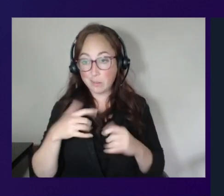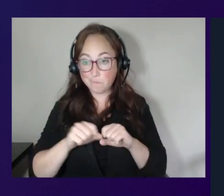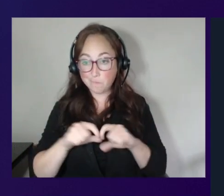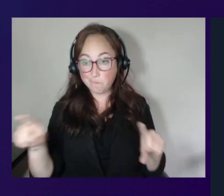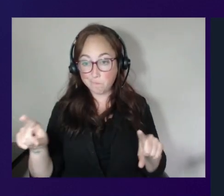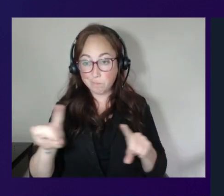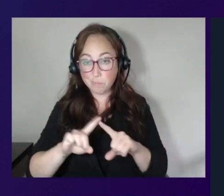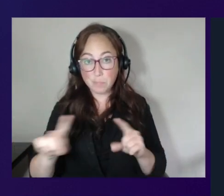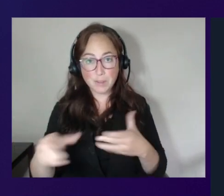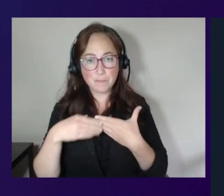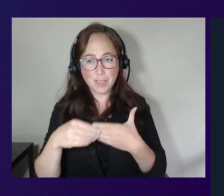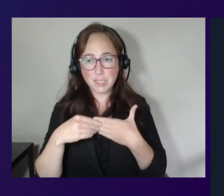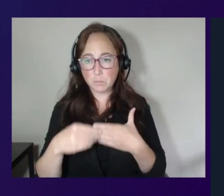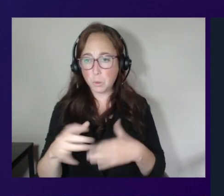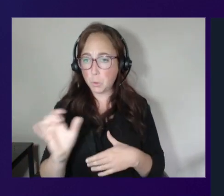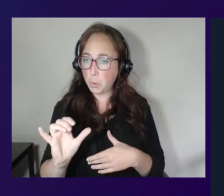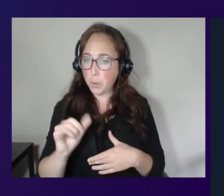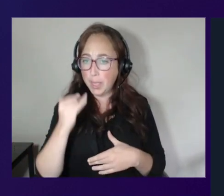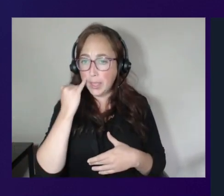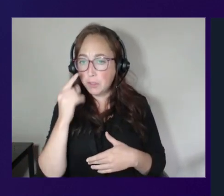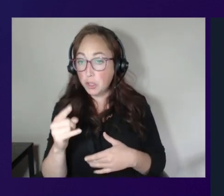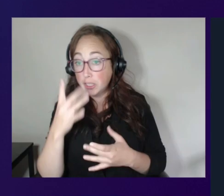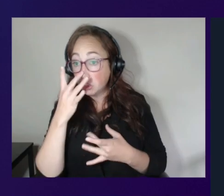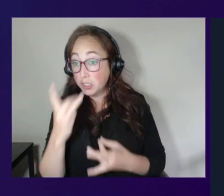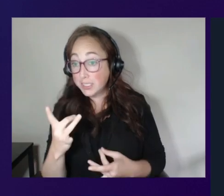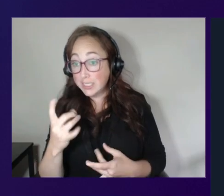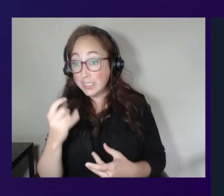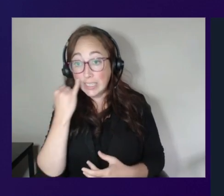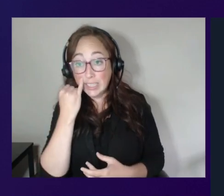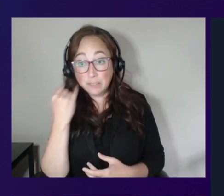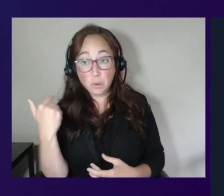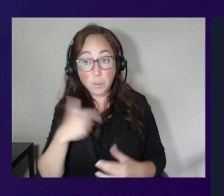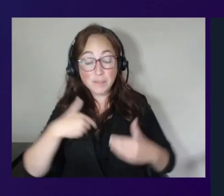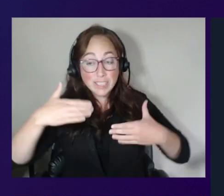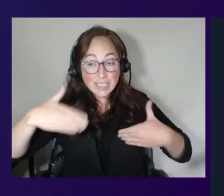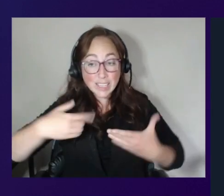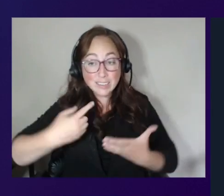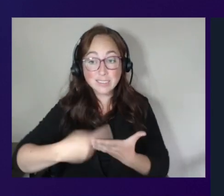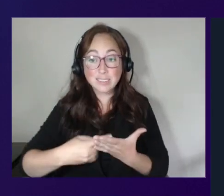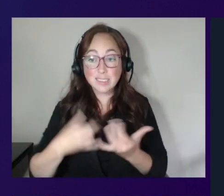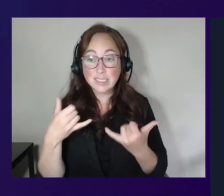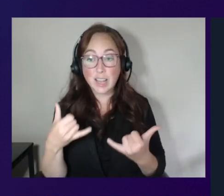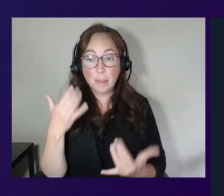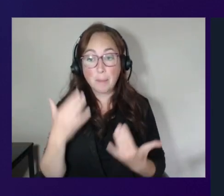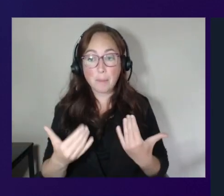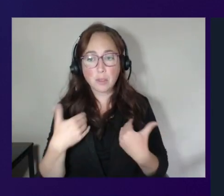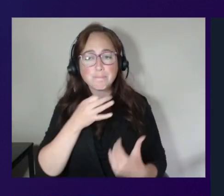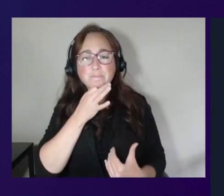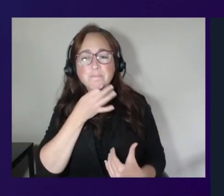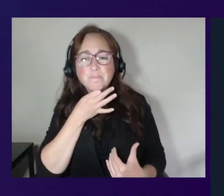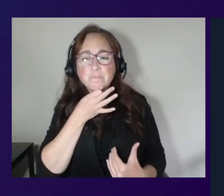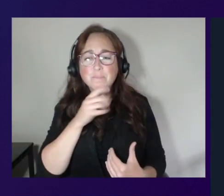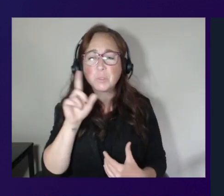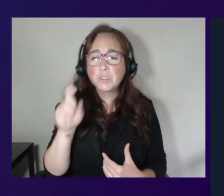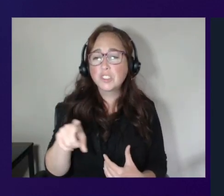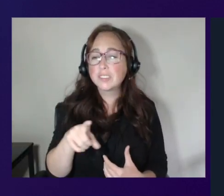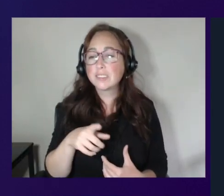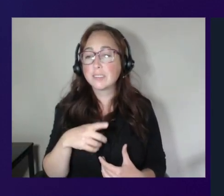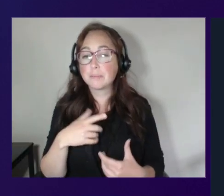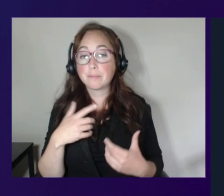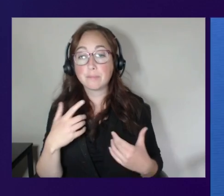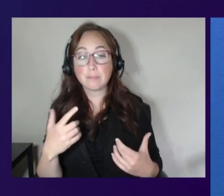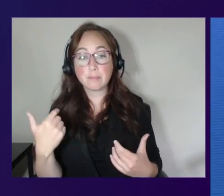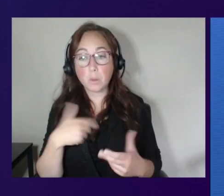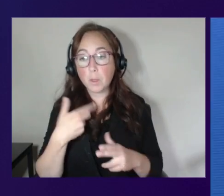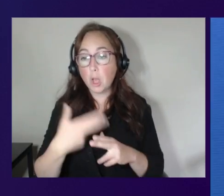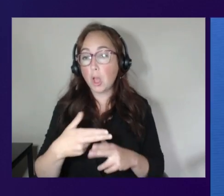flexible. So please, if you're interested, if there's some things that we didn't talk about today, or some things that you just have questions after taking a look at the detail page, we call it a product detail